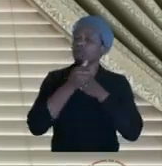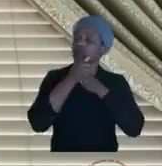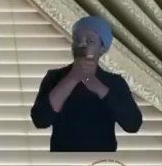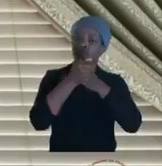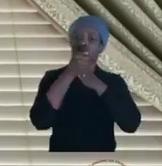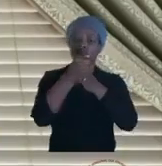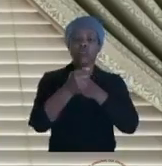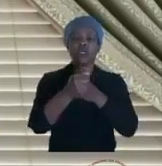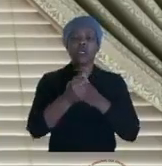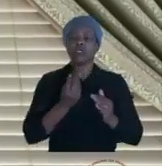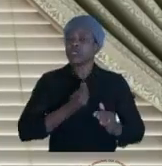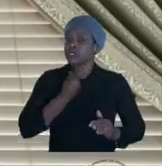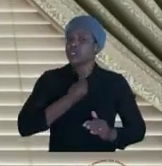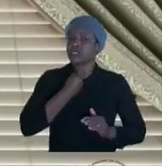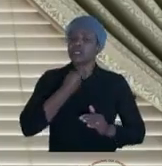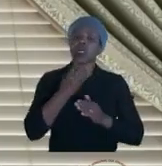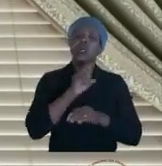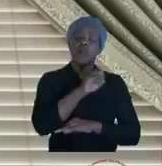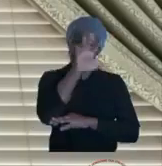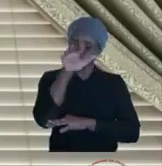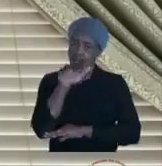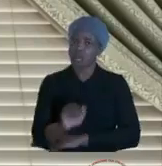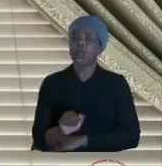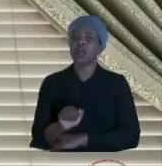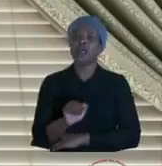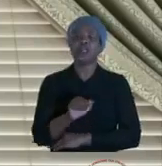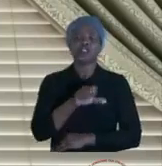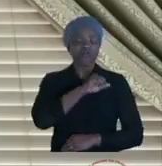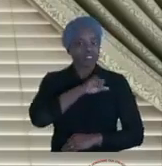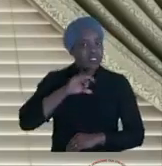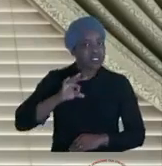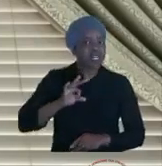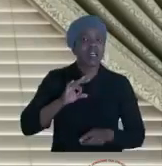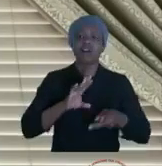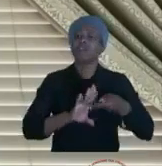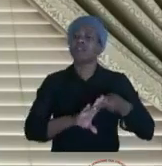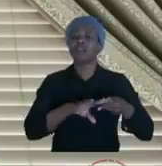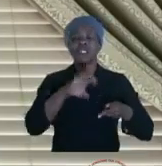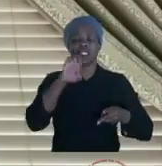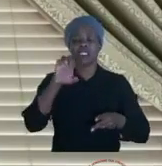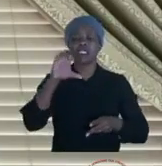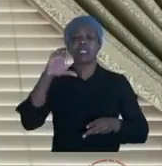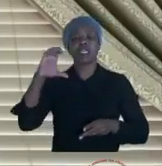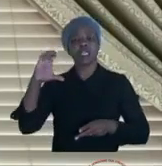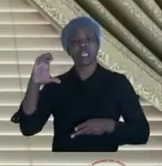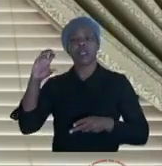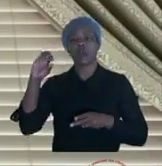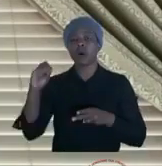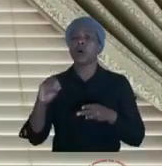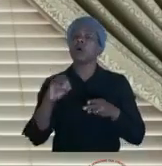people of our country, Freedom Park Council, the staff, the CEO, and all